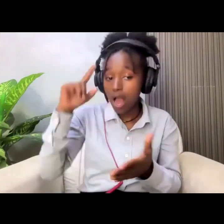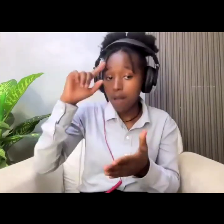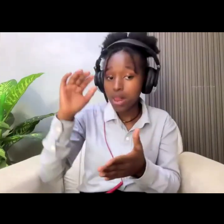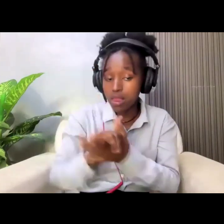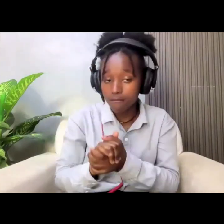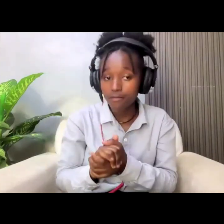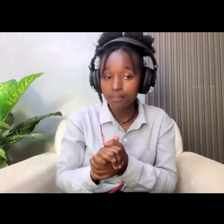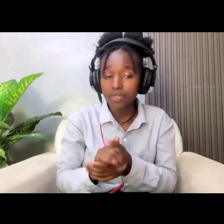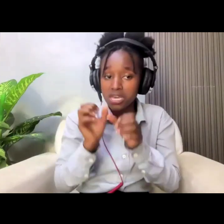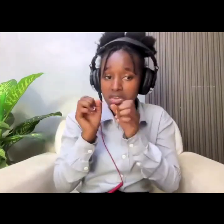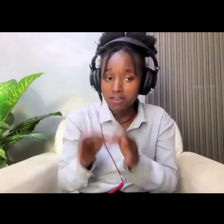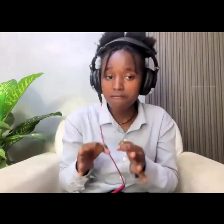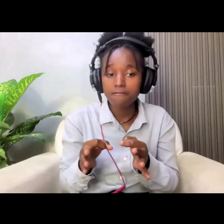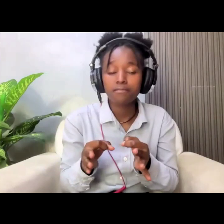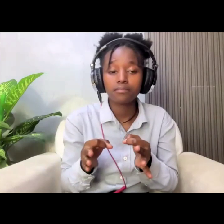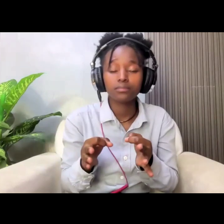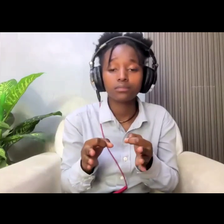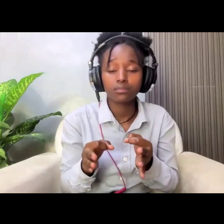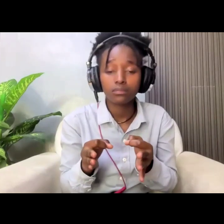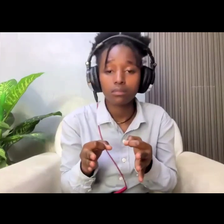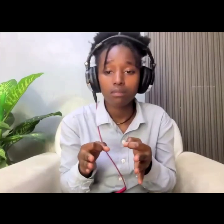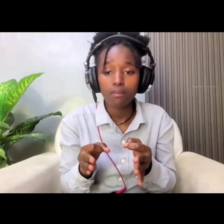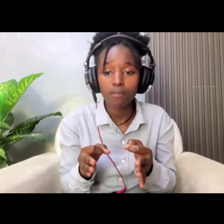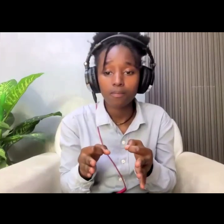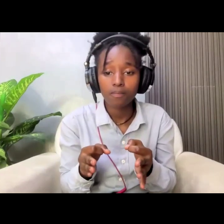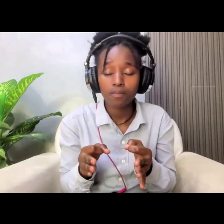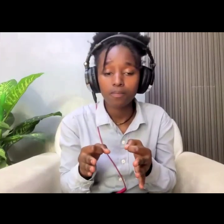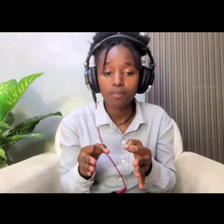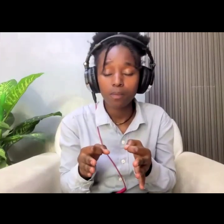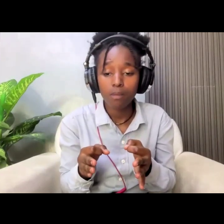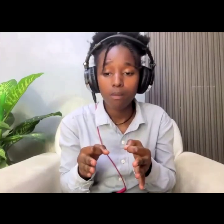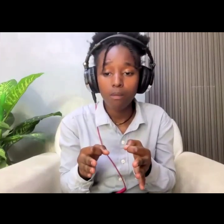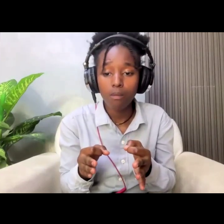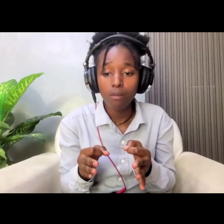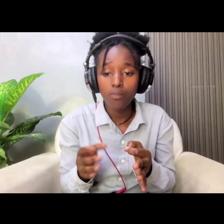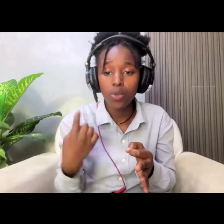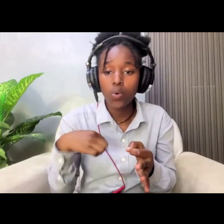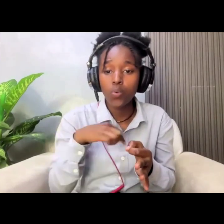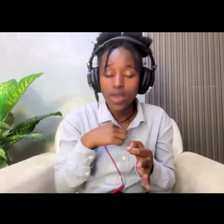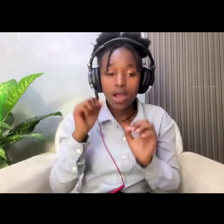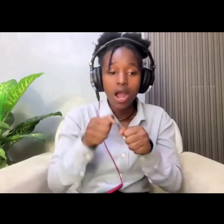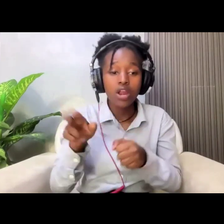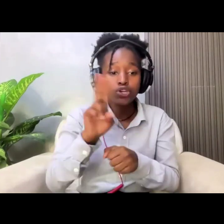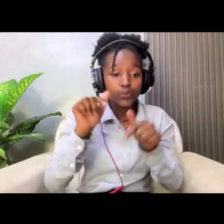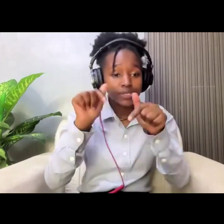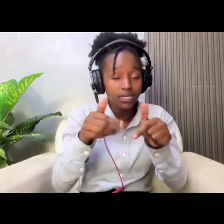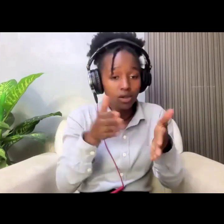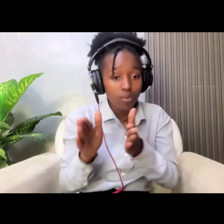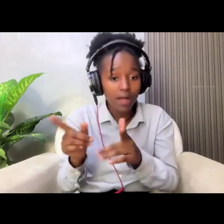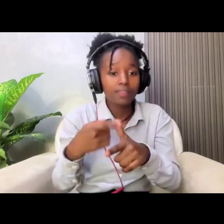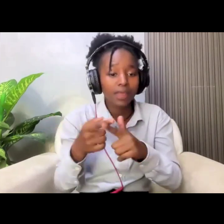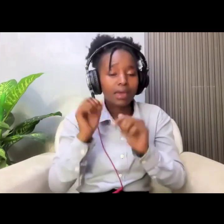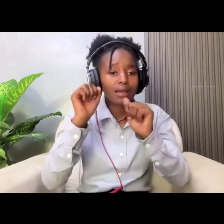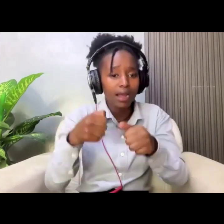this is one of the ways that we allow persons to look down on us, because